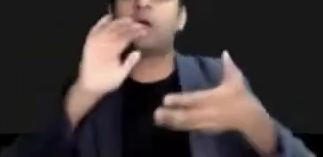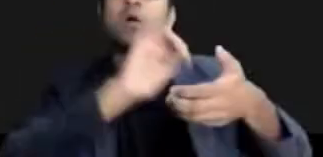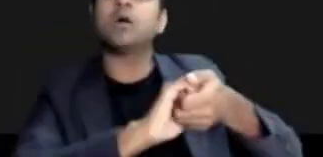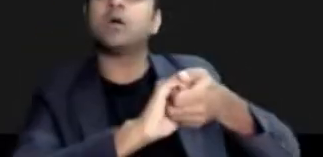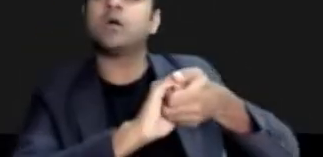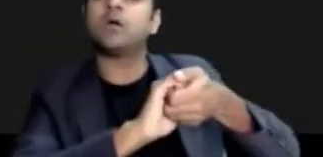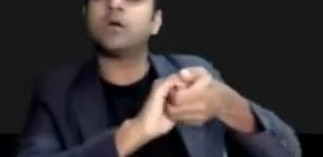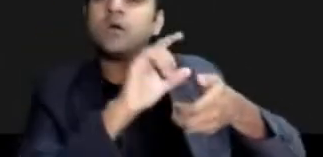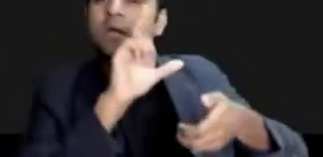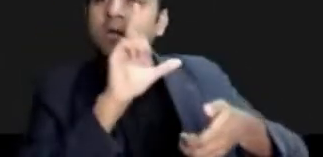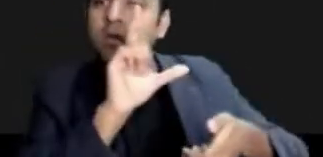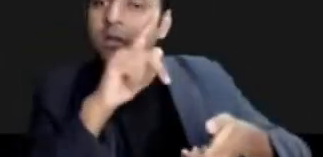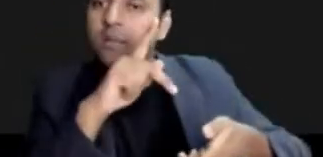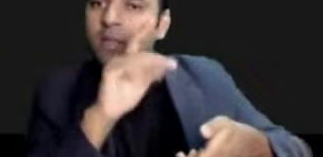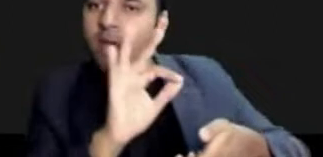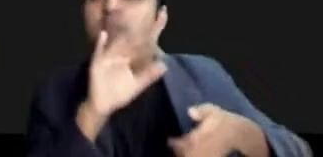Sendai framework.